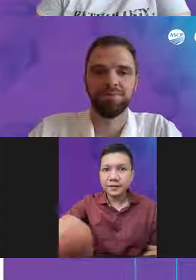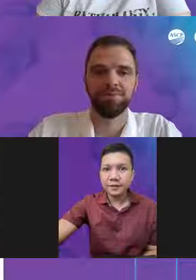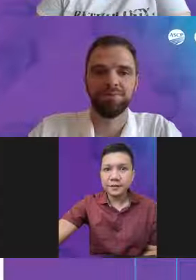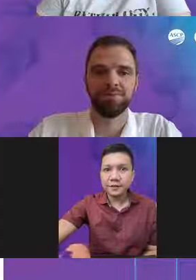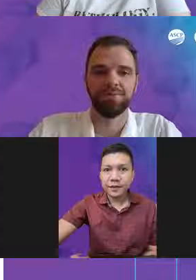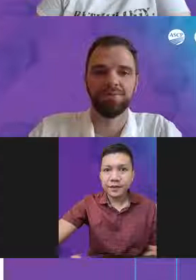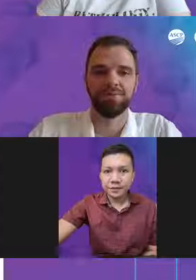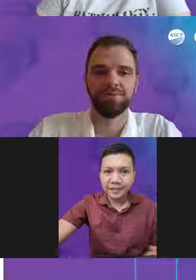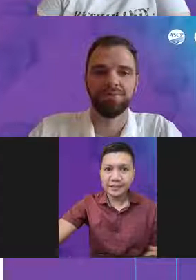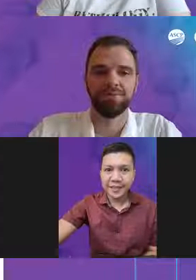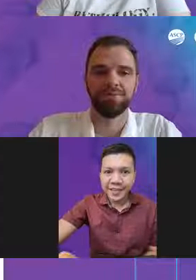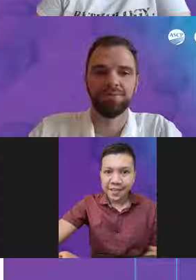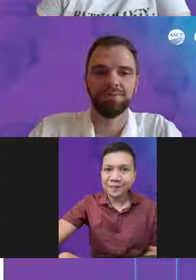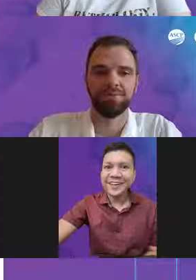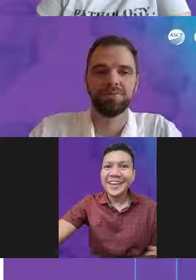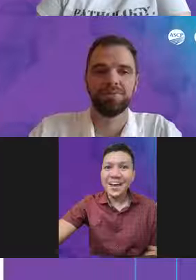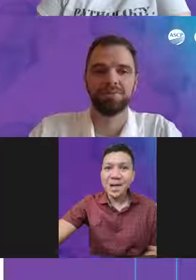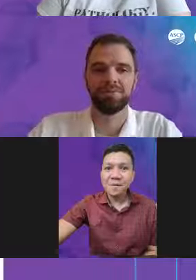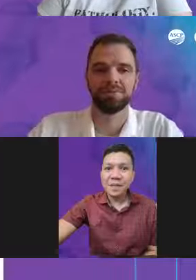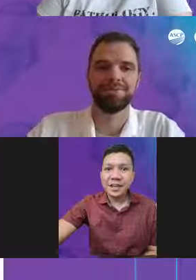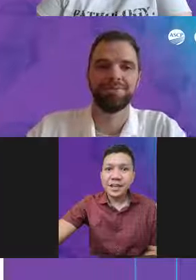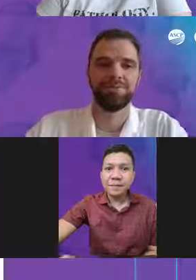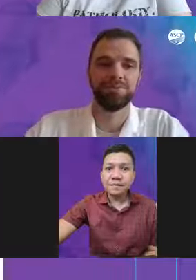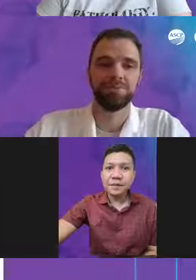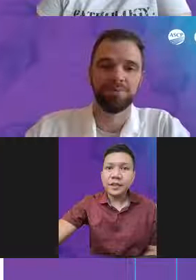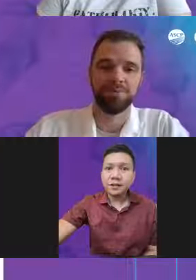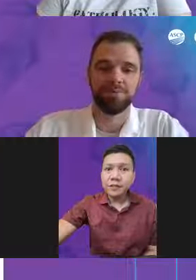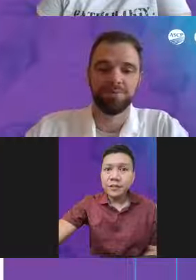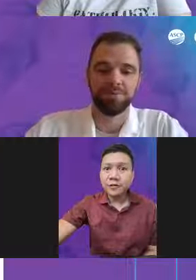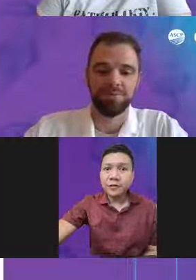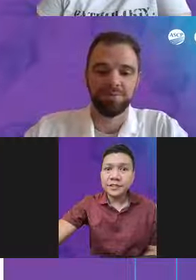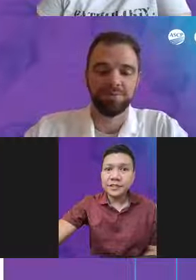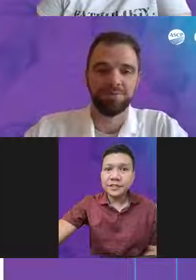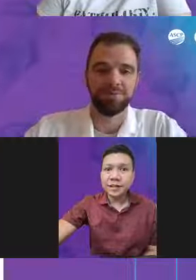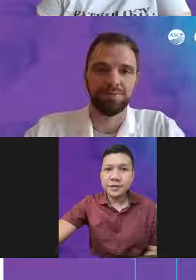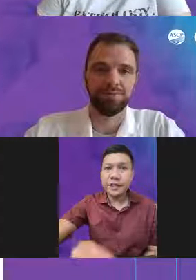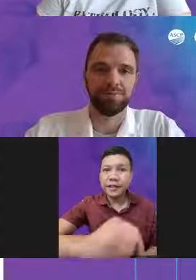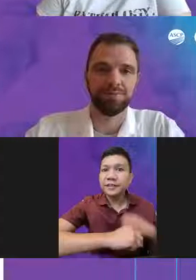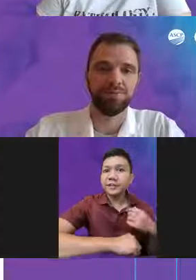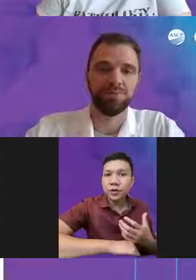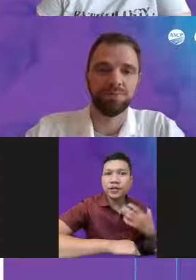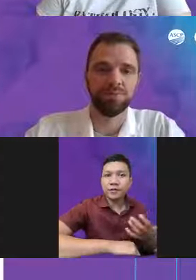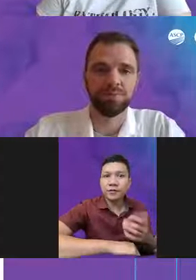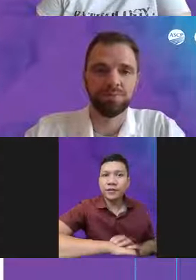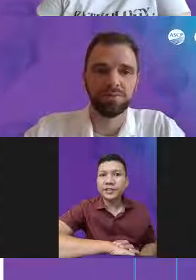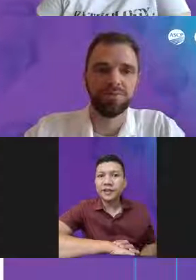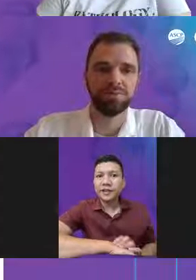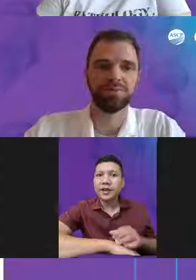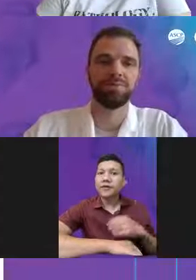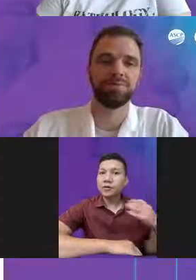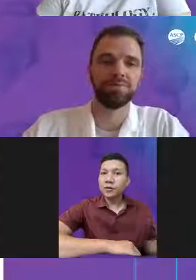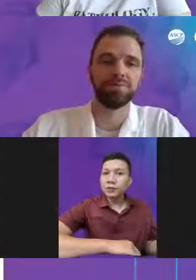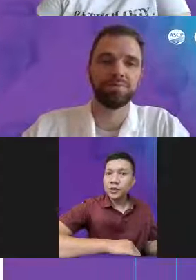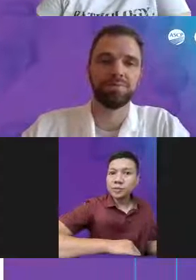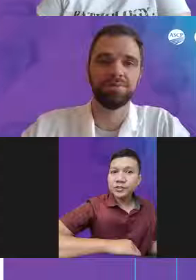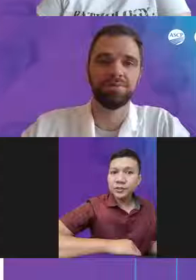I can't see it. Or wait, but yes, I can now. Okay. An erythropoiesis in a healthy adult erythropoiesis,